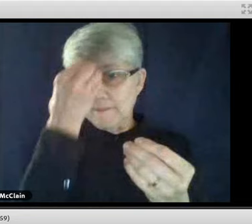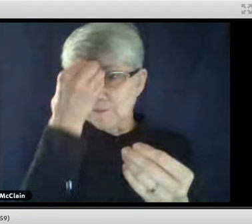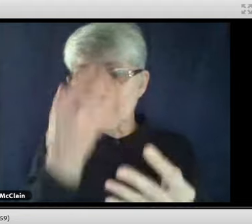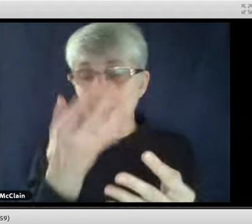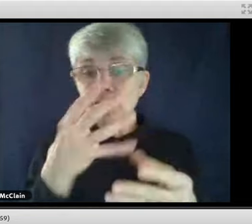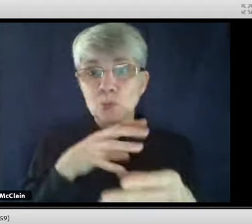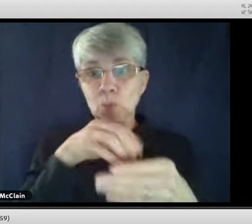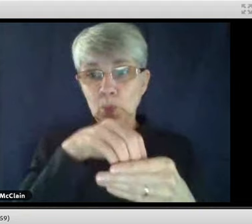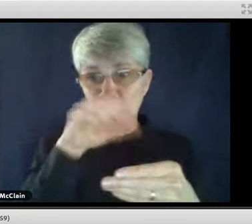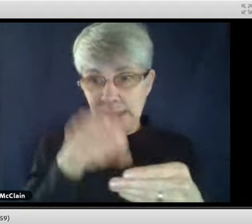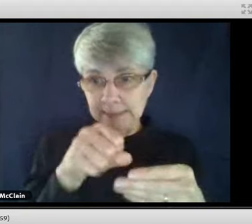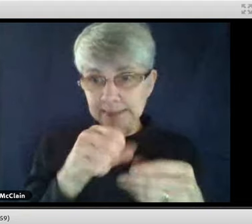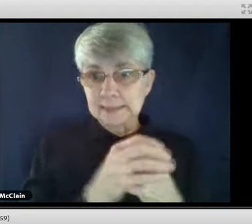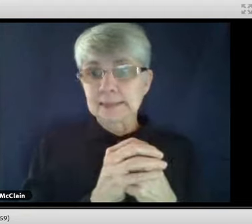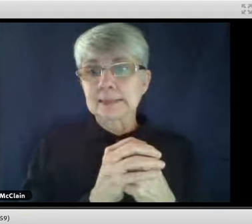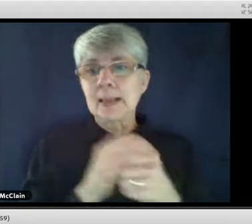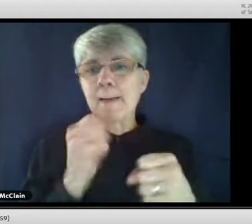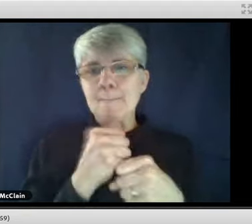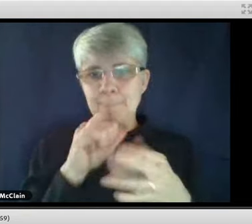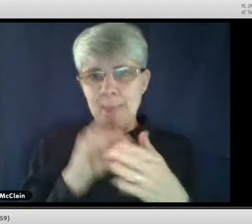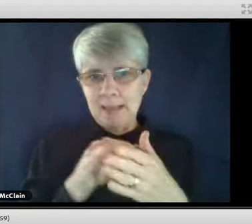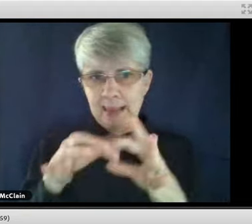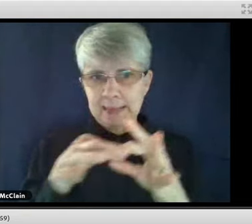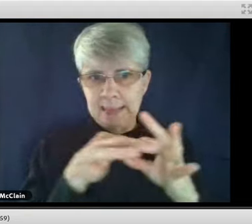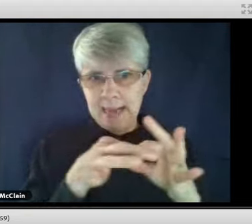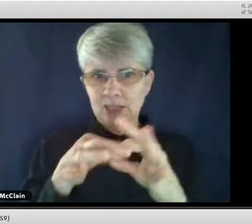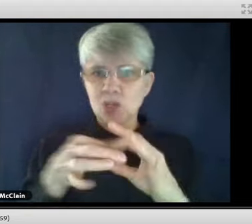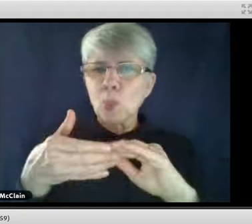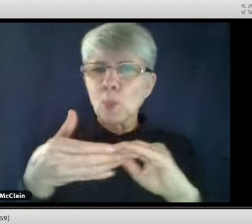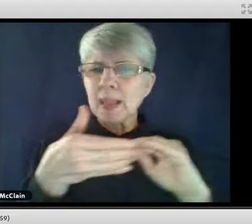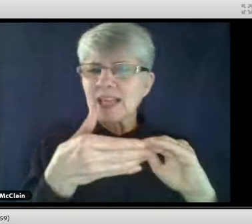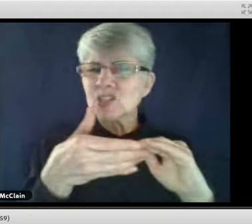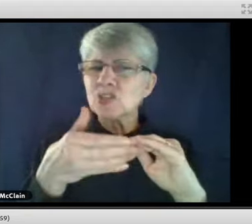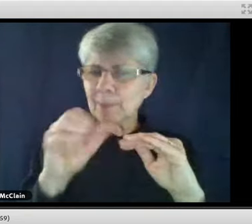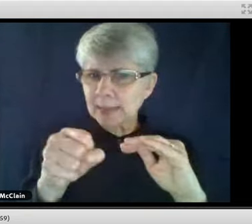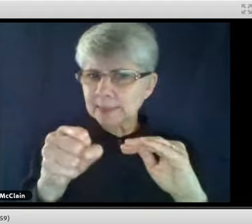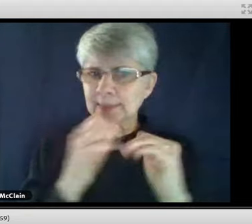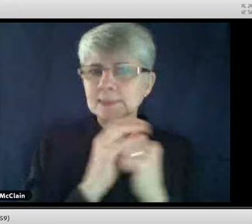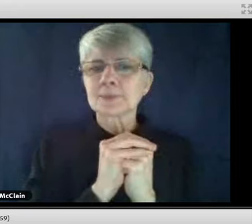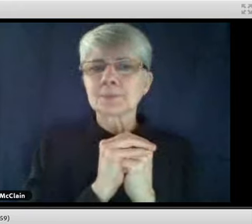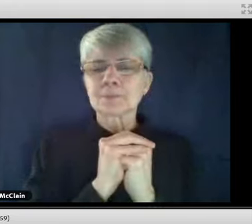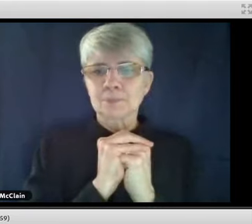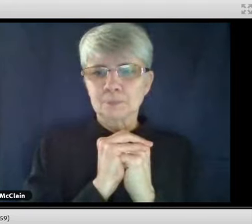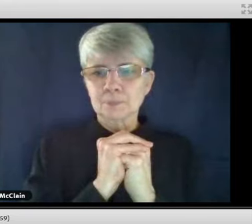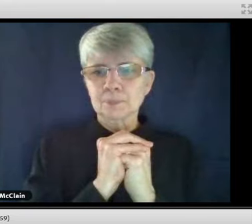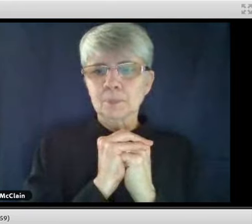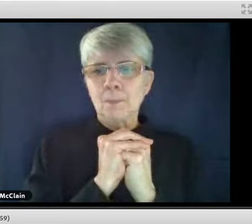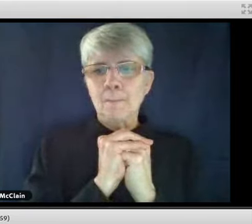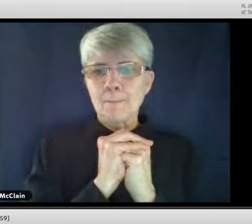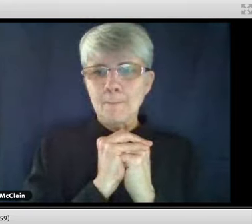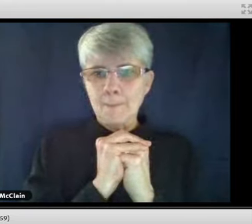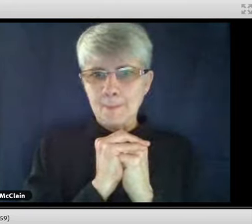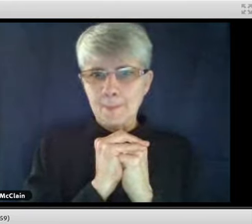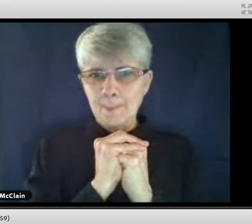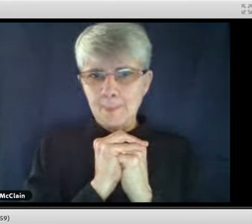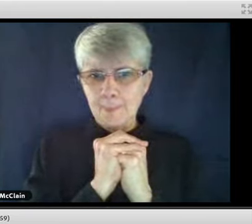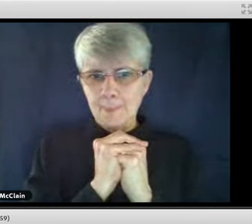include in making that connection, that relationship clear. Yes. Yes.